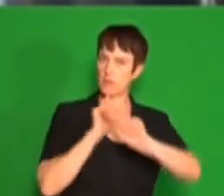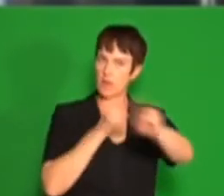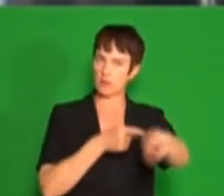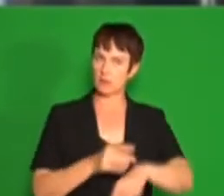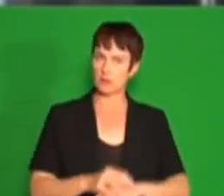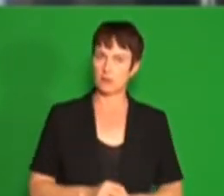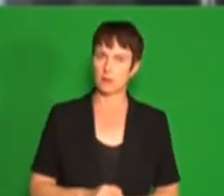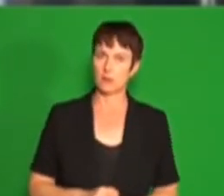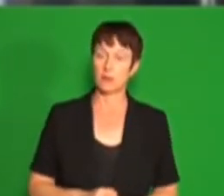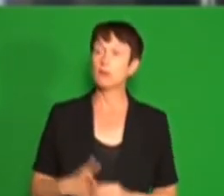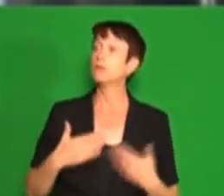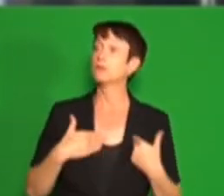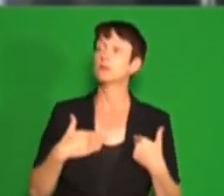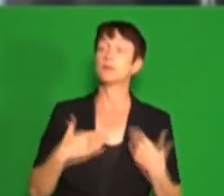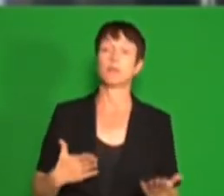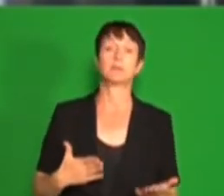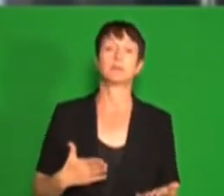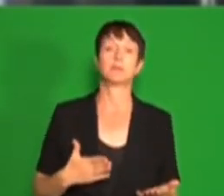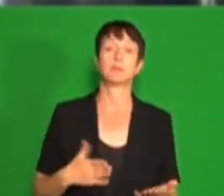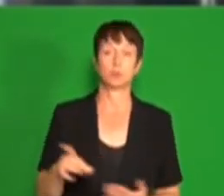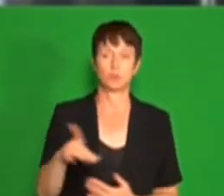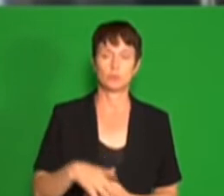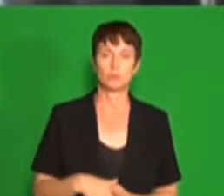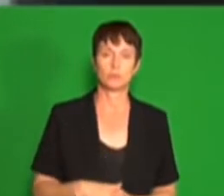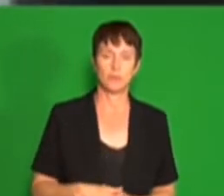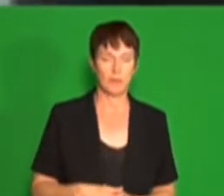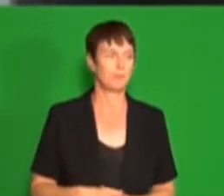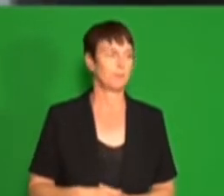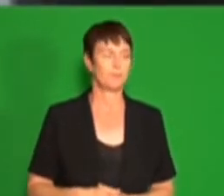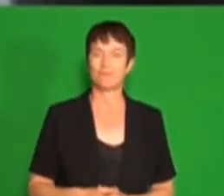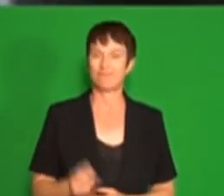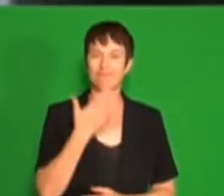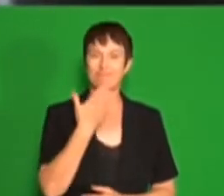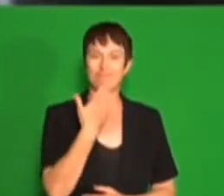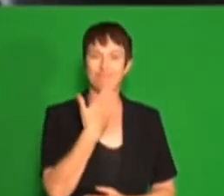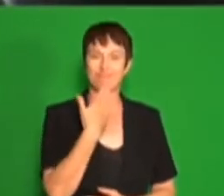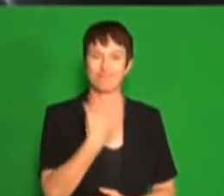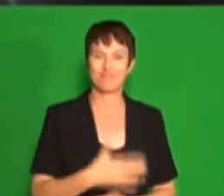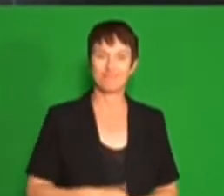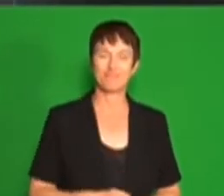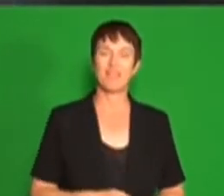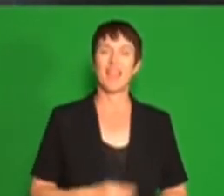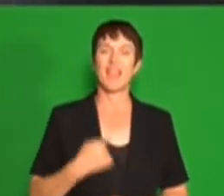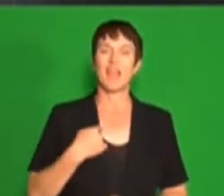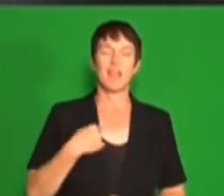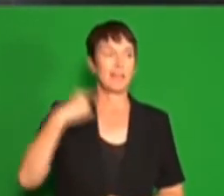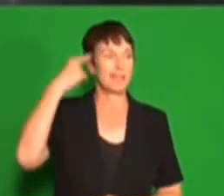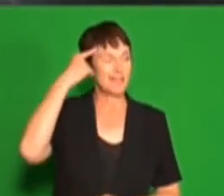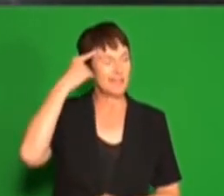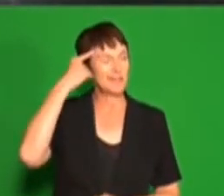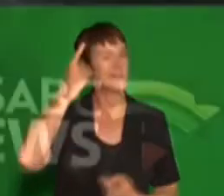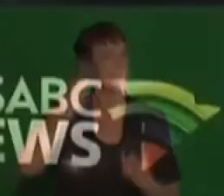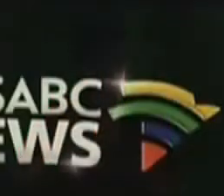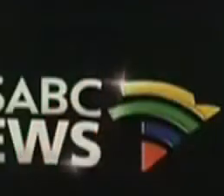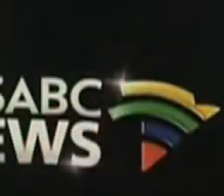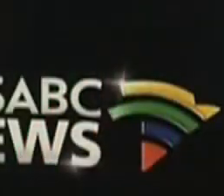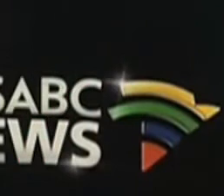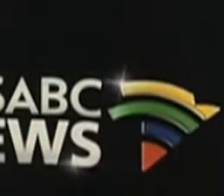Shall we start with you? Yeah. Sure. Thank you, Governor. I think we all forgot.